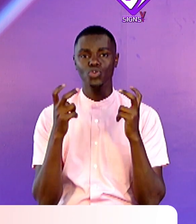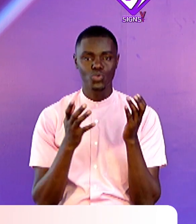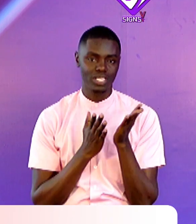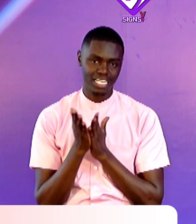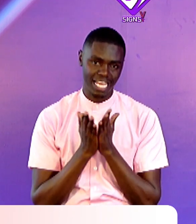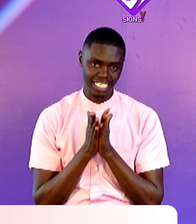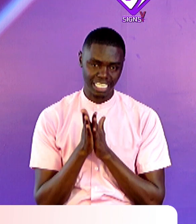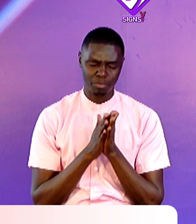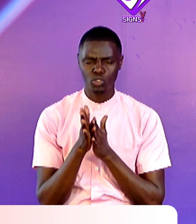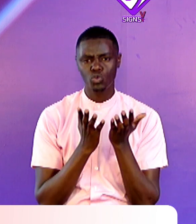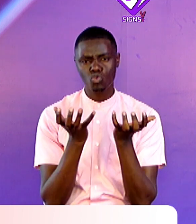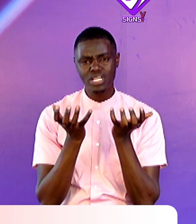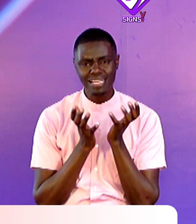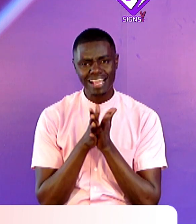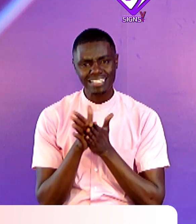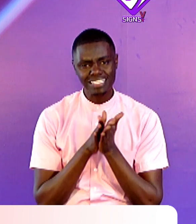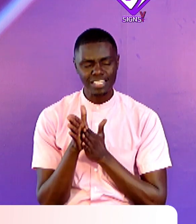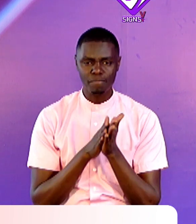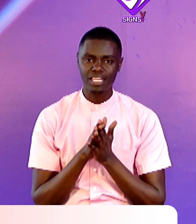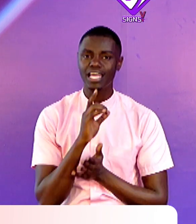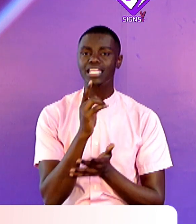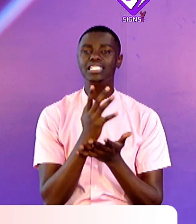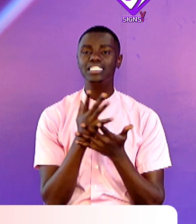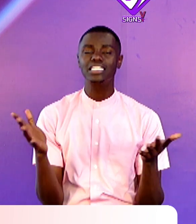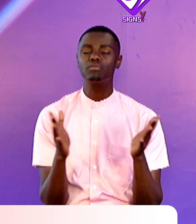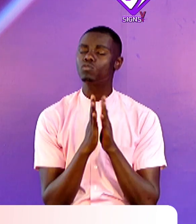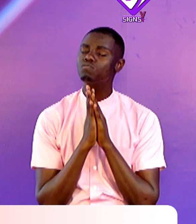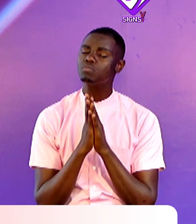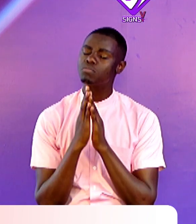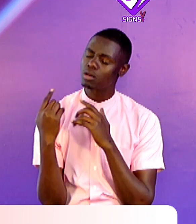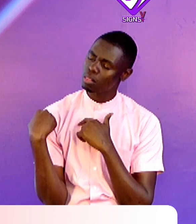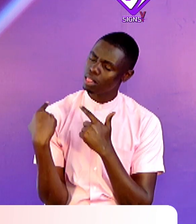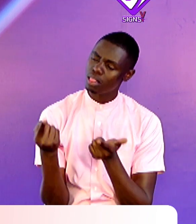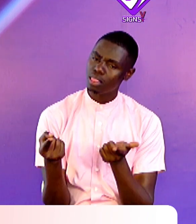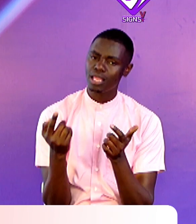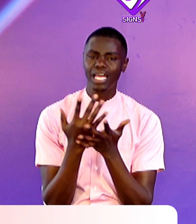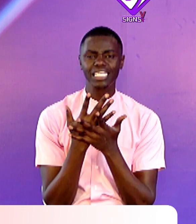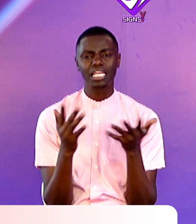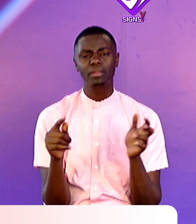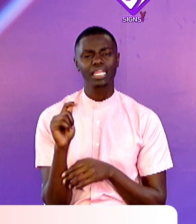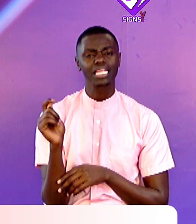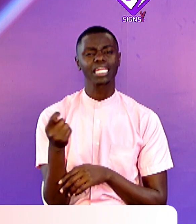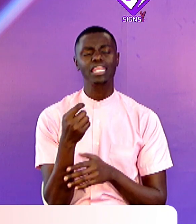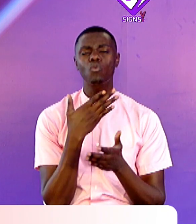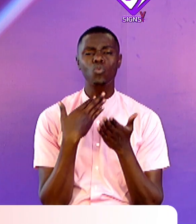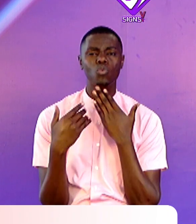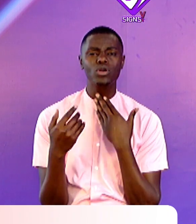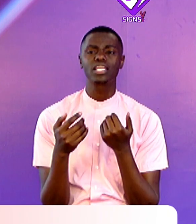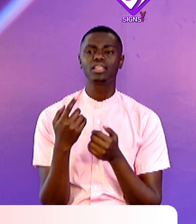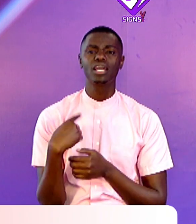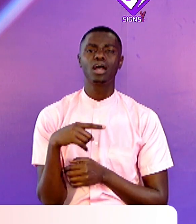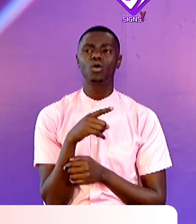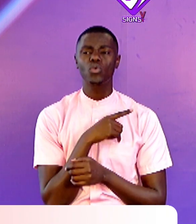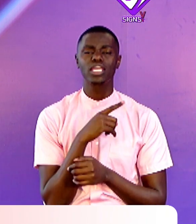So this is something that we have been praying for all the time. Something that Kenyans have always wanted. Where are we